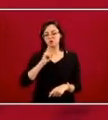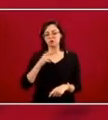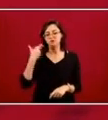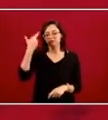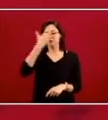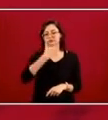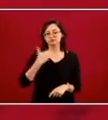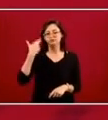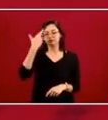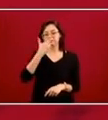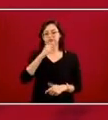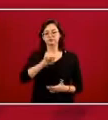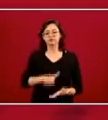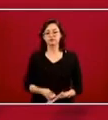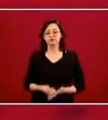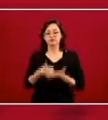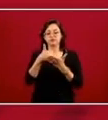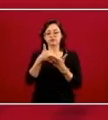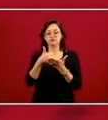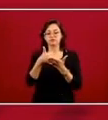new filtering process,